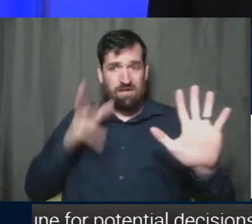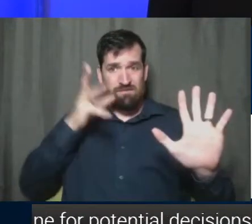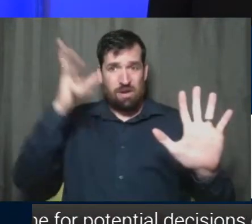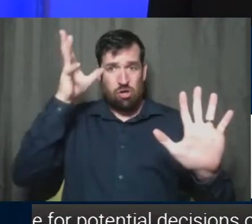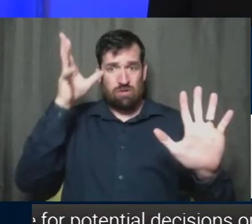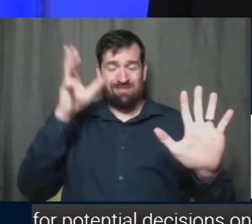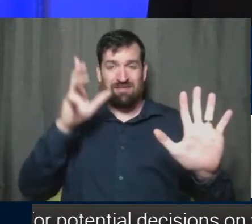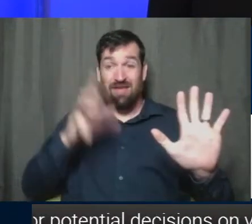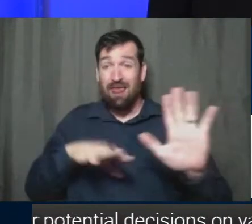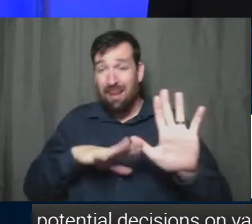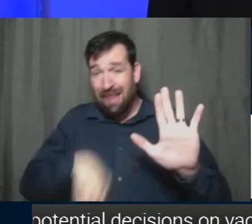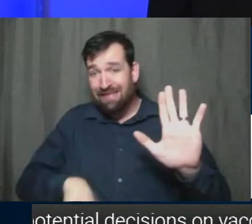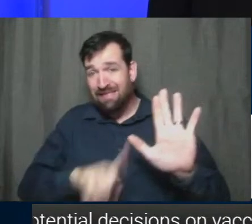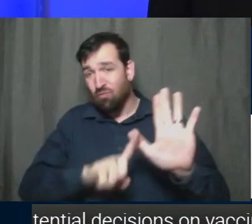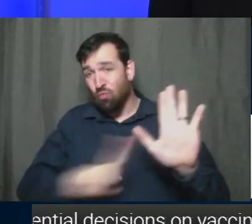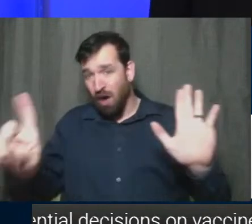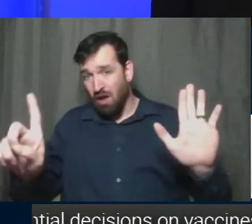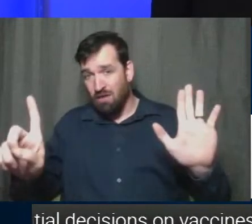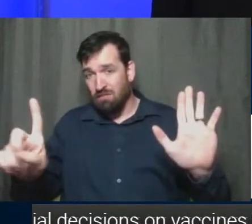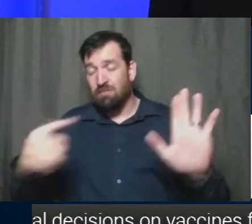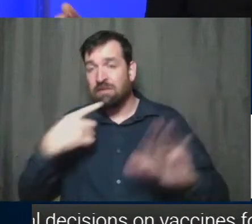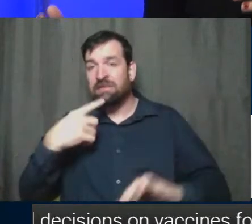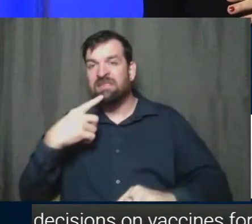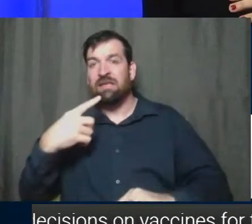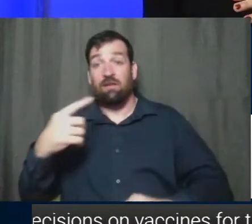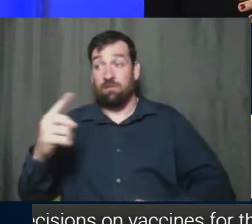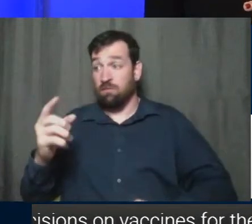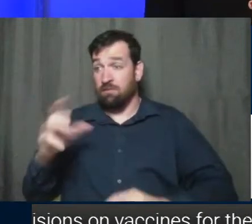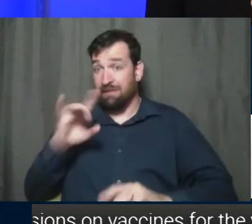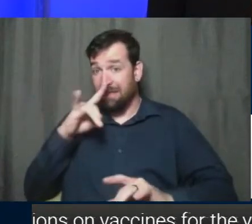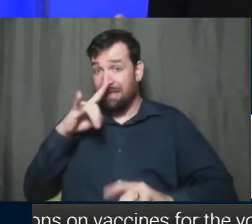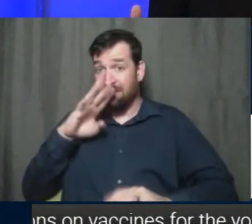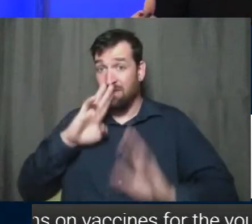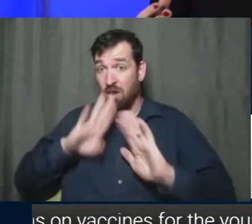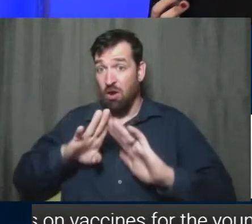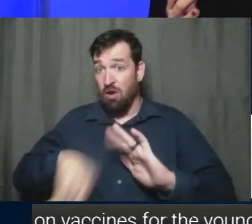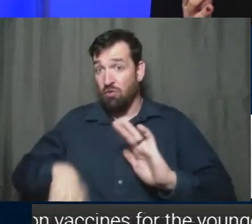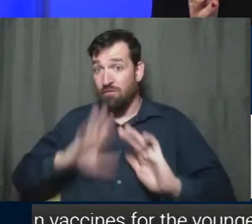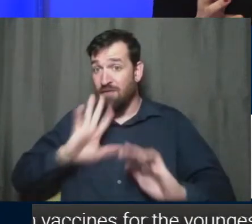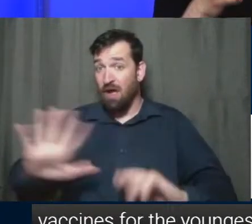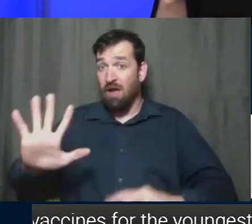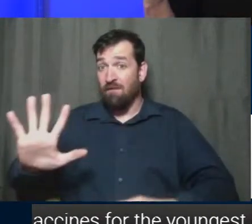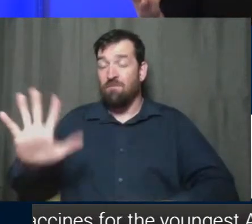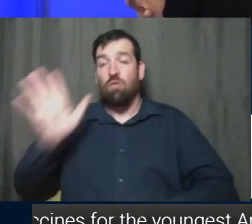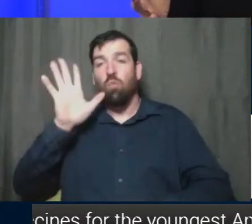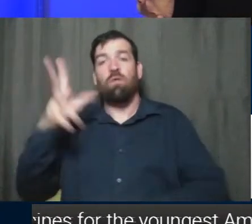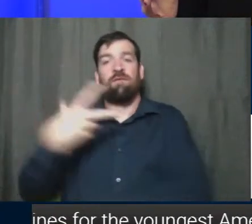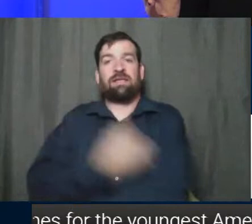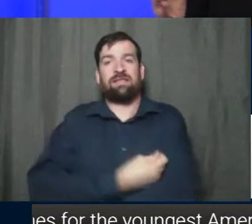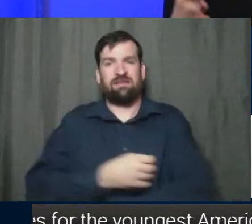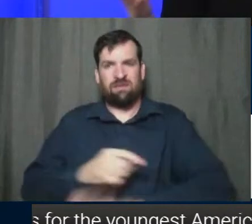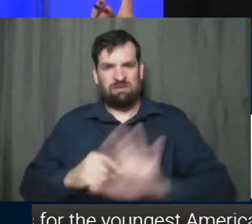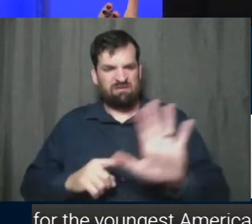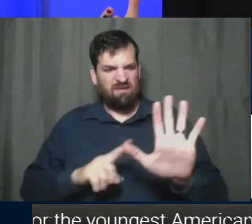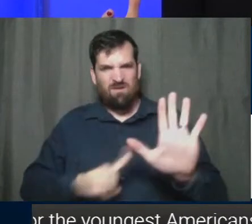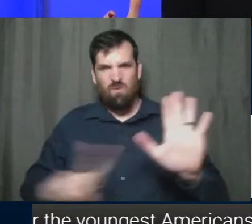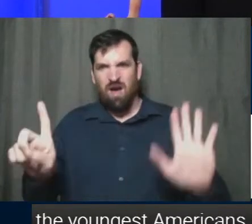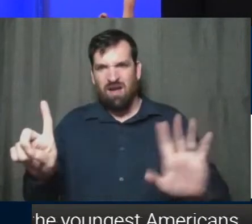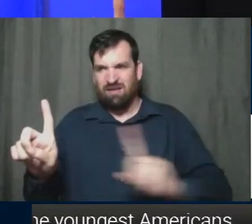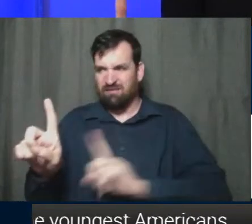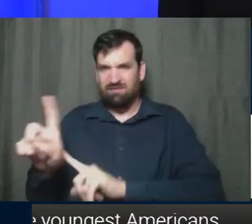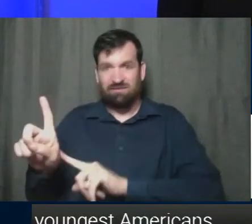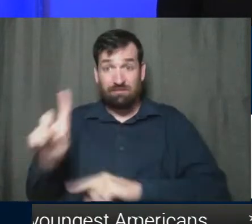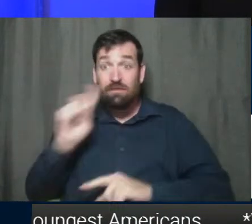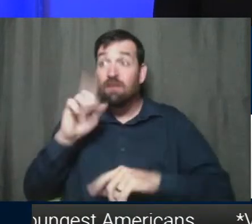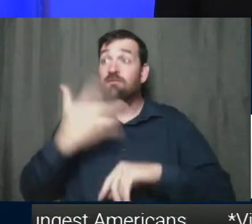COVID-19 vaccine for their kids under 5 as soon as they can. Doesn't mean they won't eventually, but there's this thing that we think once it's available, everyone's going to run out and